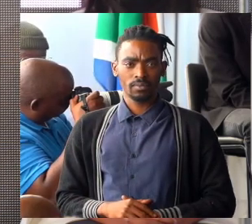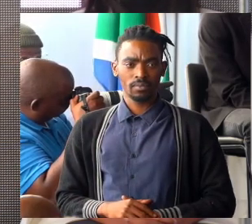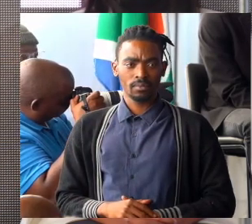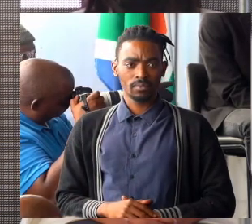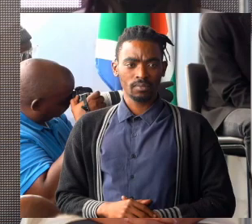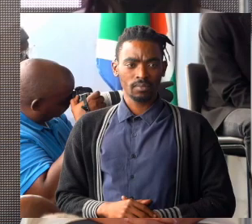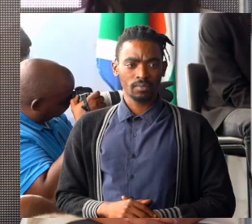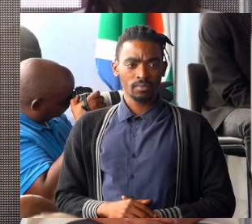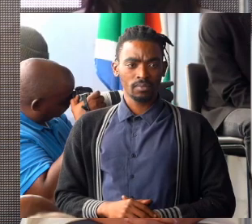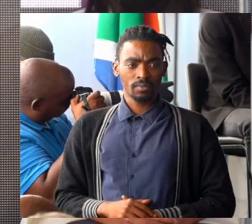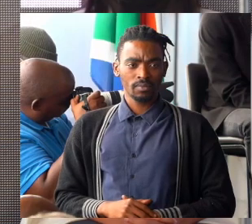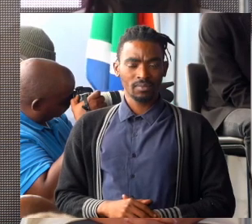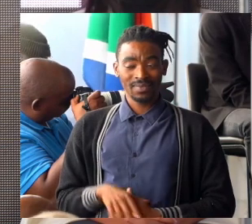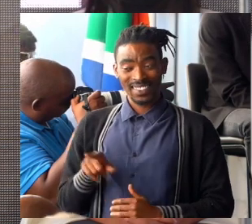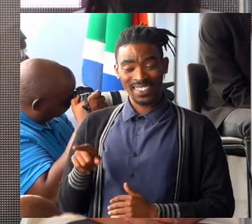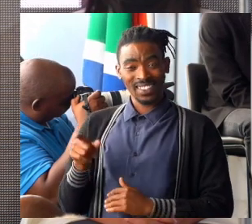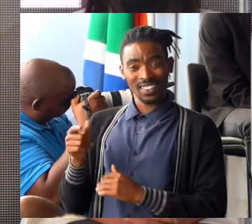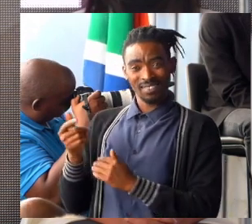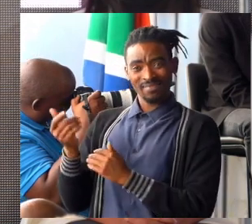Past struggles should matter.